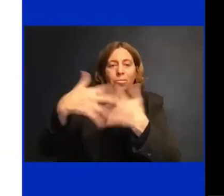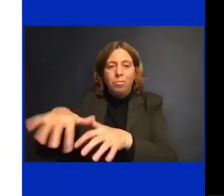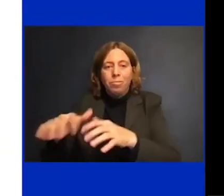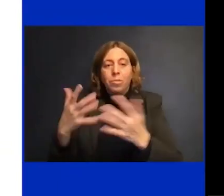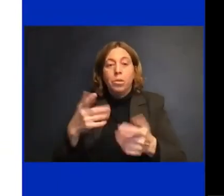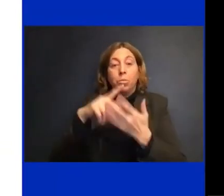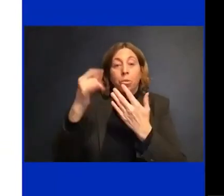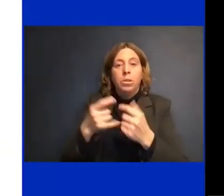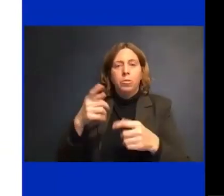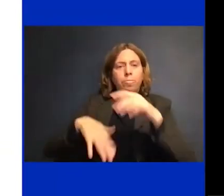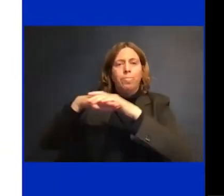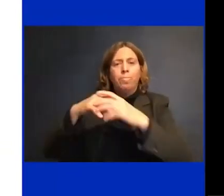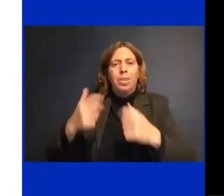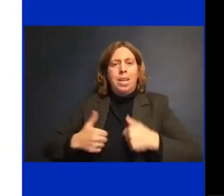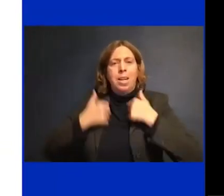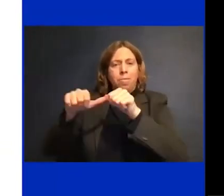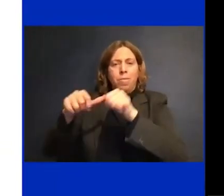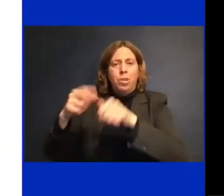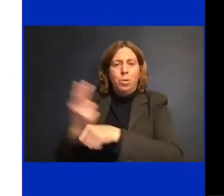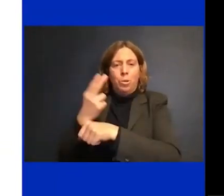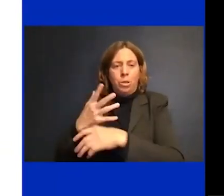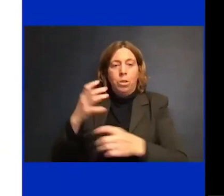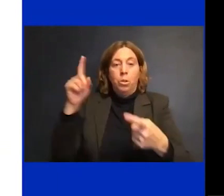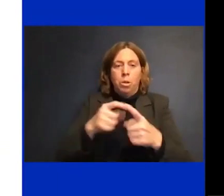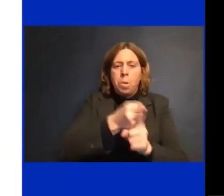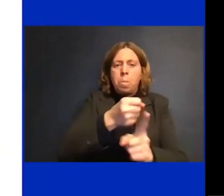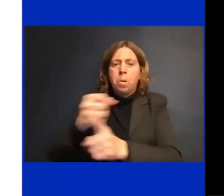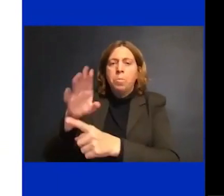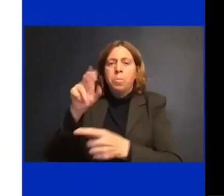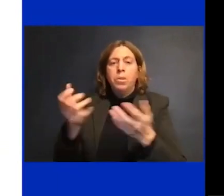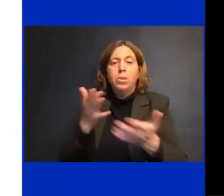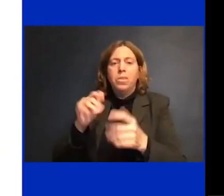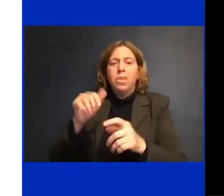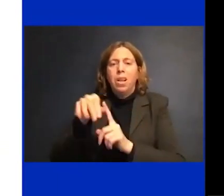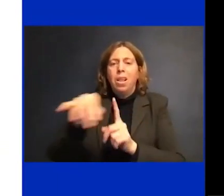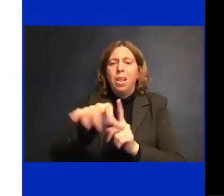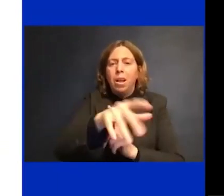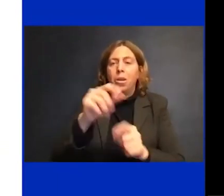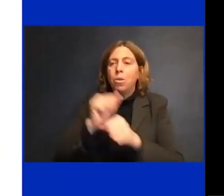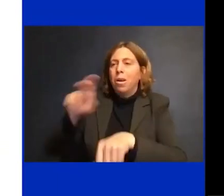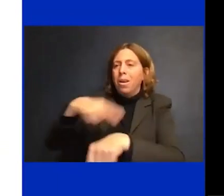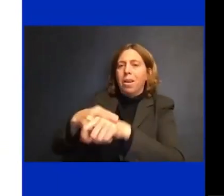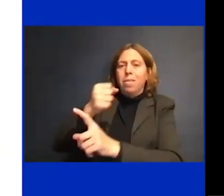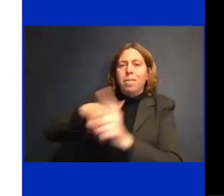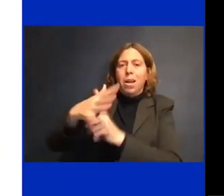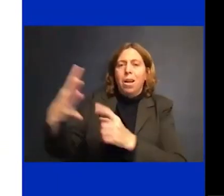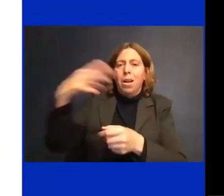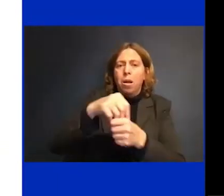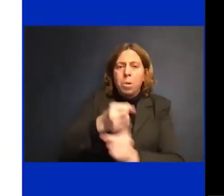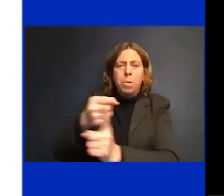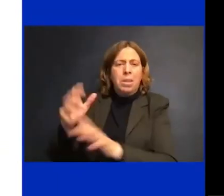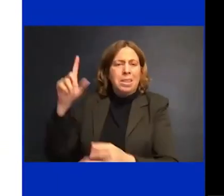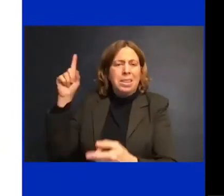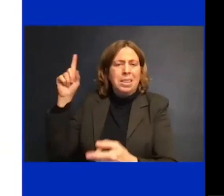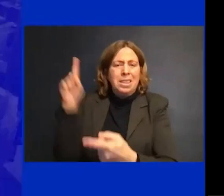that optimizes life cycle costs, and reduce the impacts of bus services on the built and natural